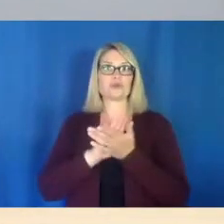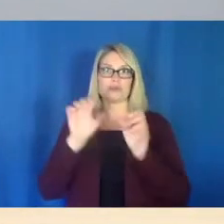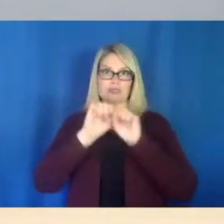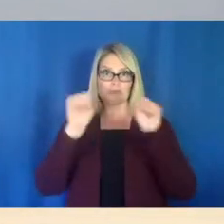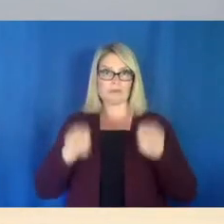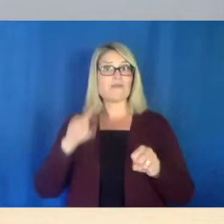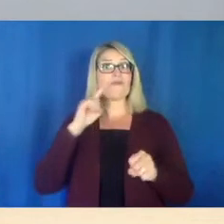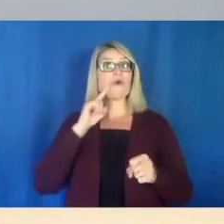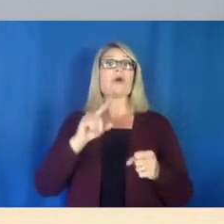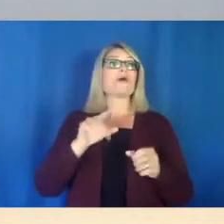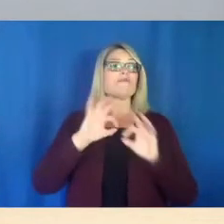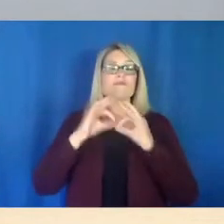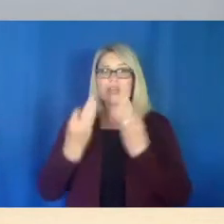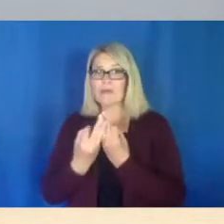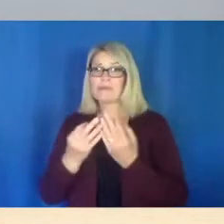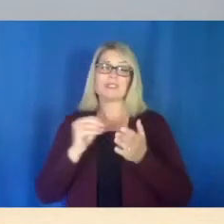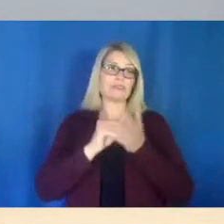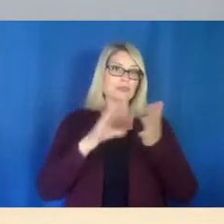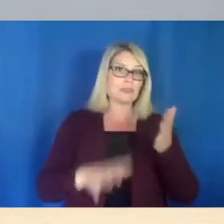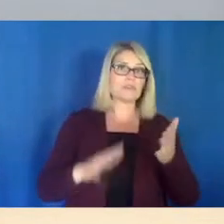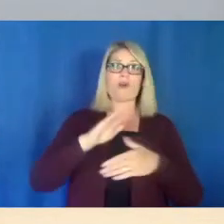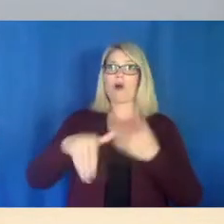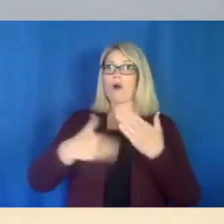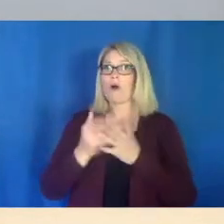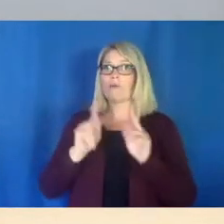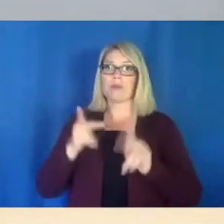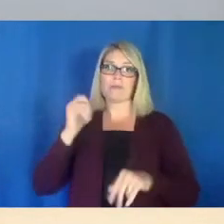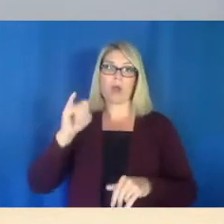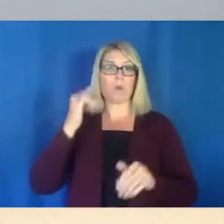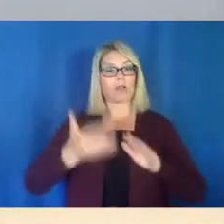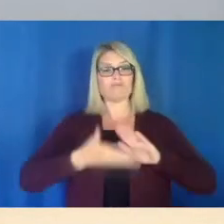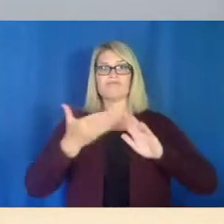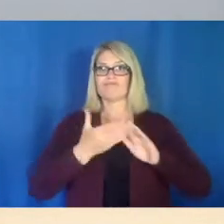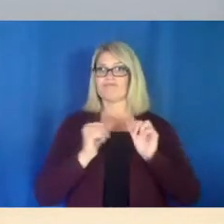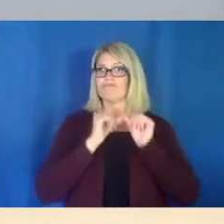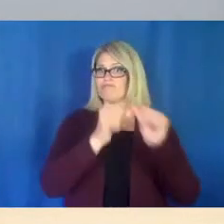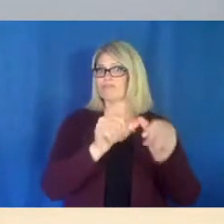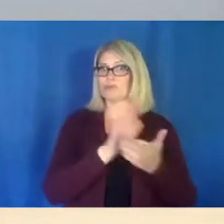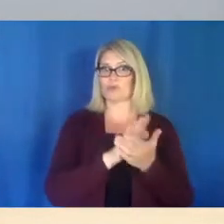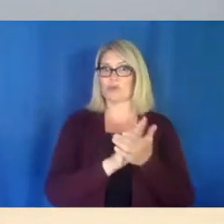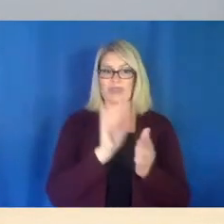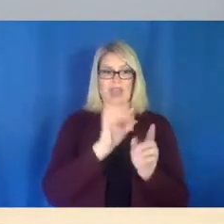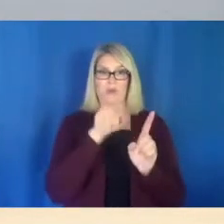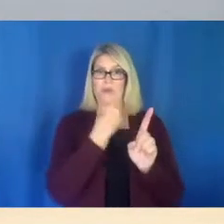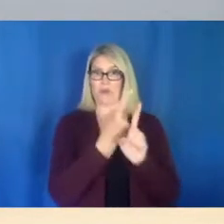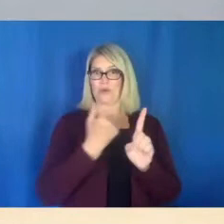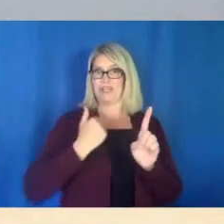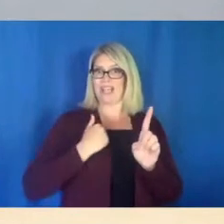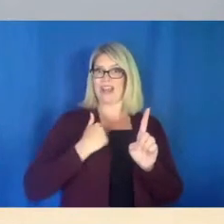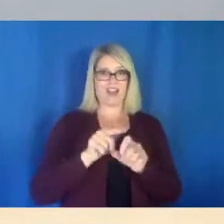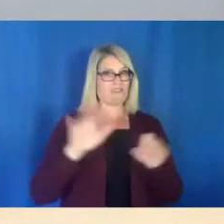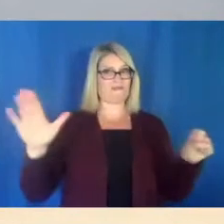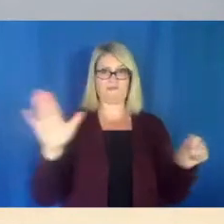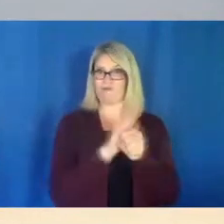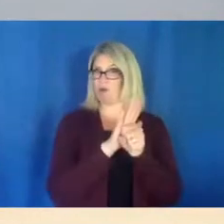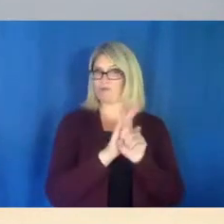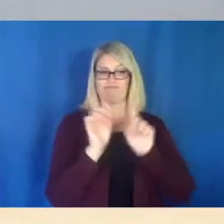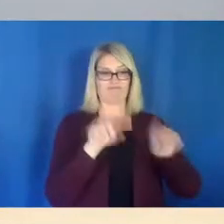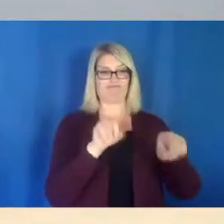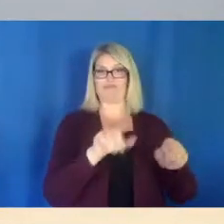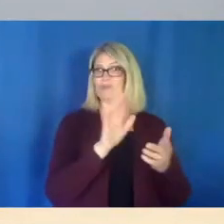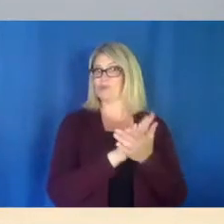and families, for all islanders. As the Premier mentioned, PEI was the only province in Canada that had a full year of in-class learning